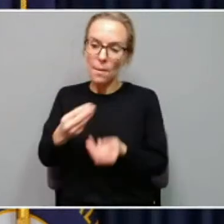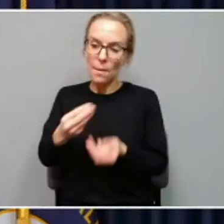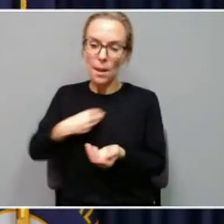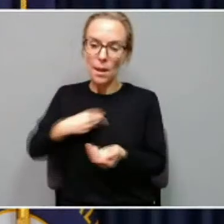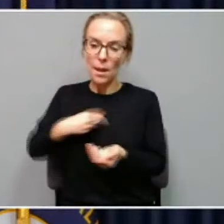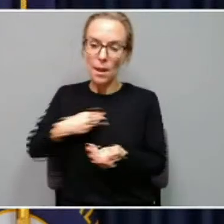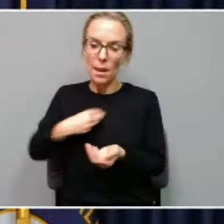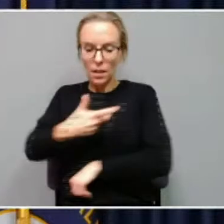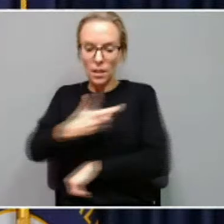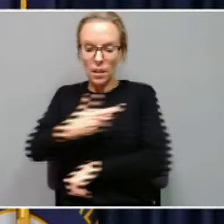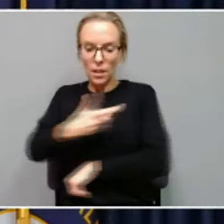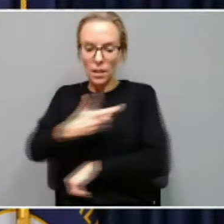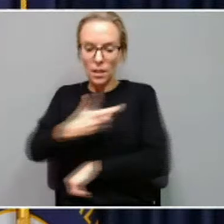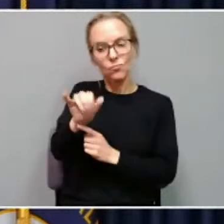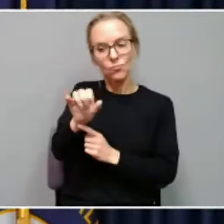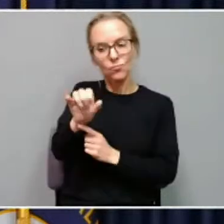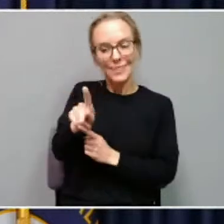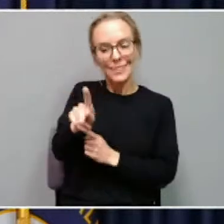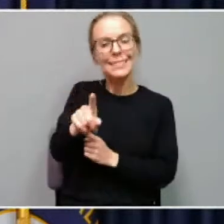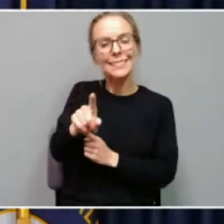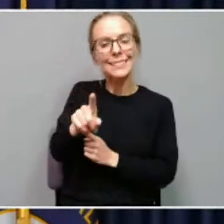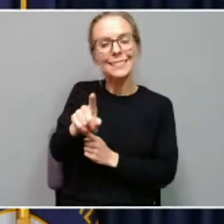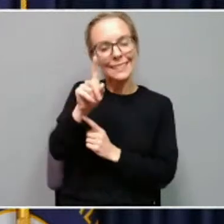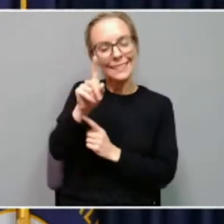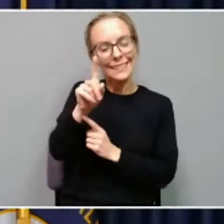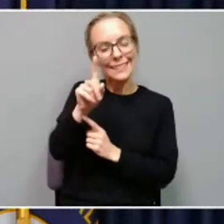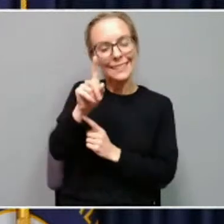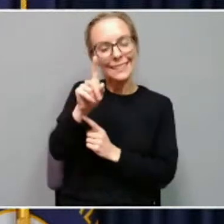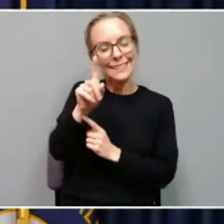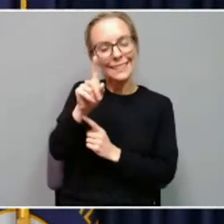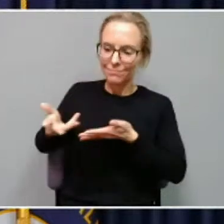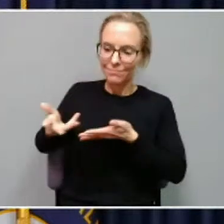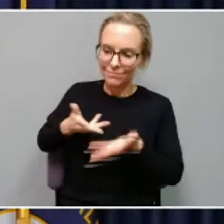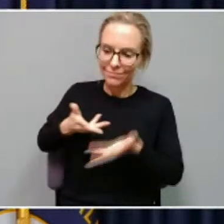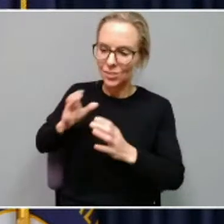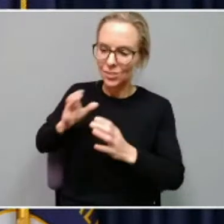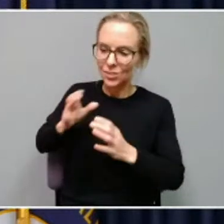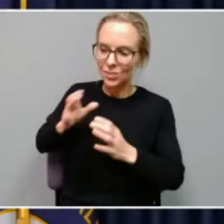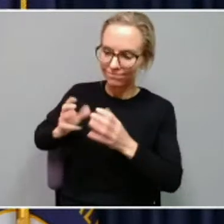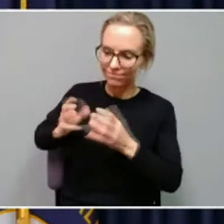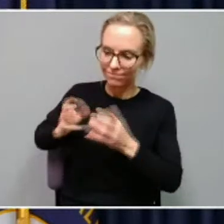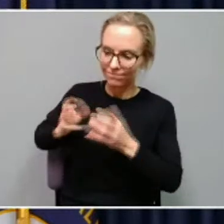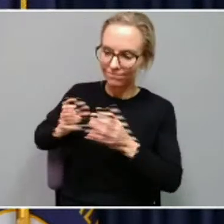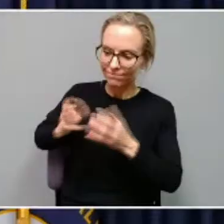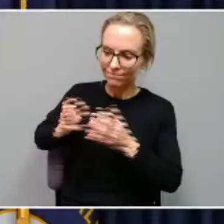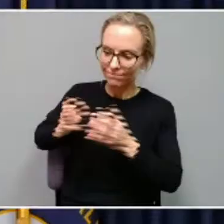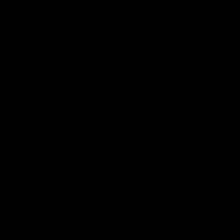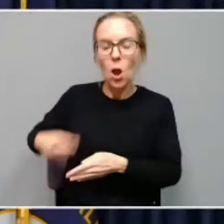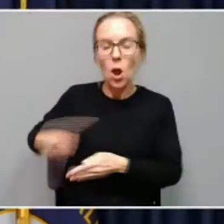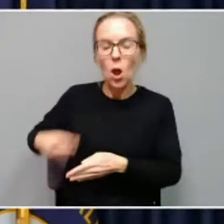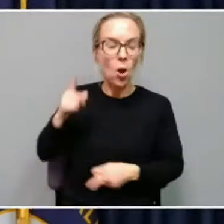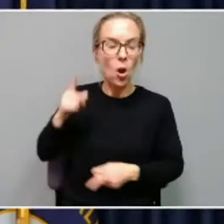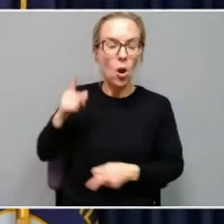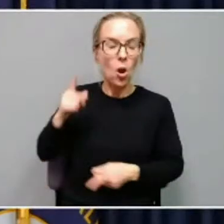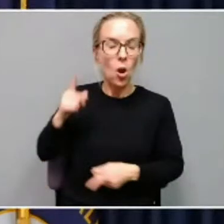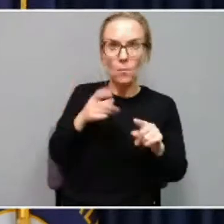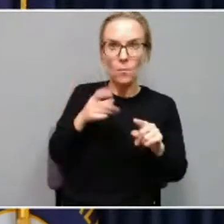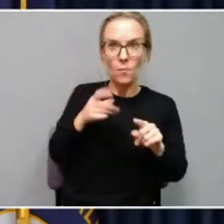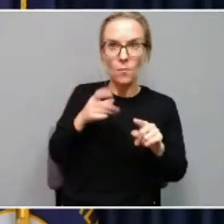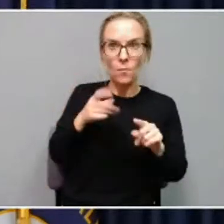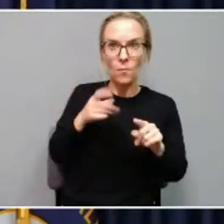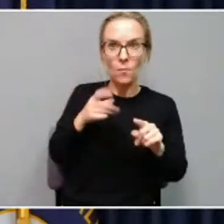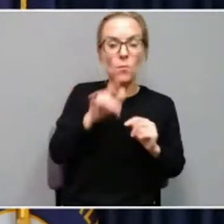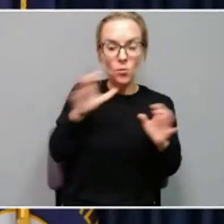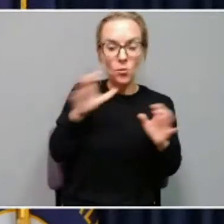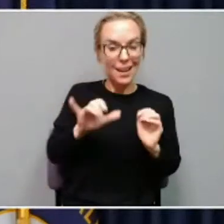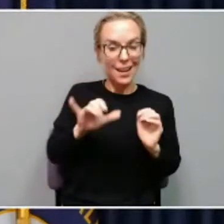risk. And I need you to have that uncomfortable conversation. And I'm hearing from all over Kentucky about people who have done it. And it's really